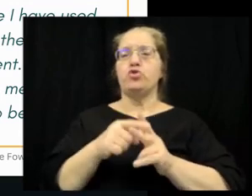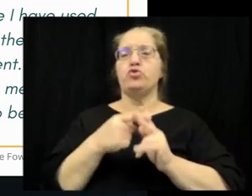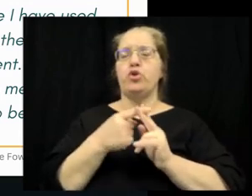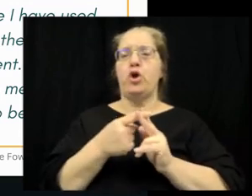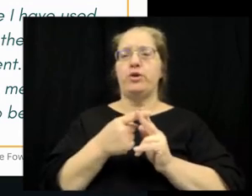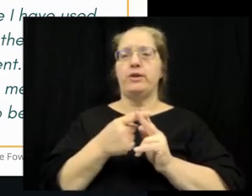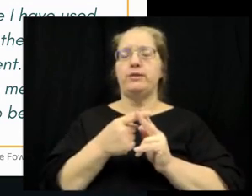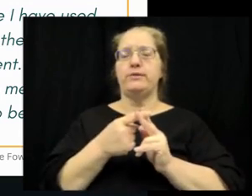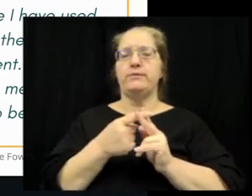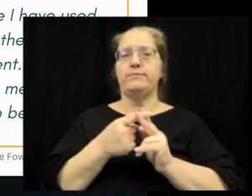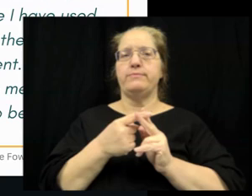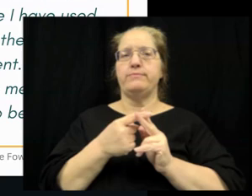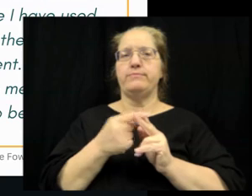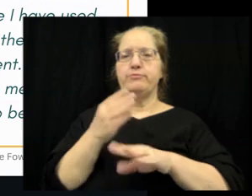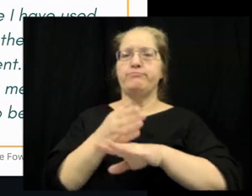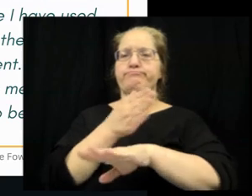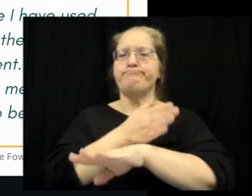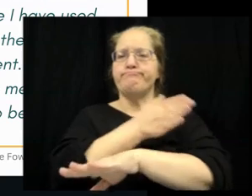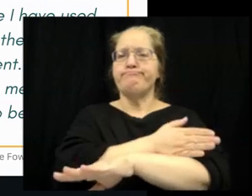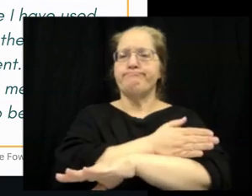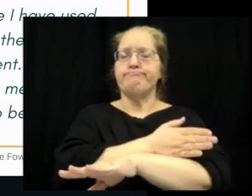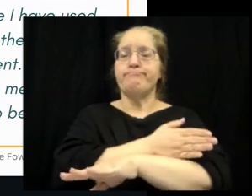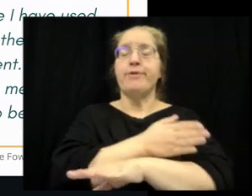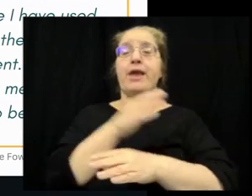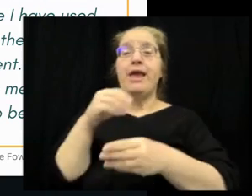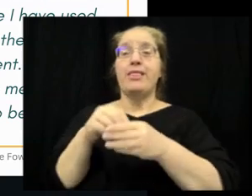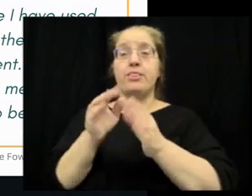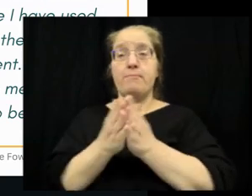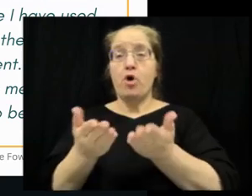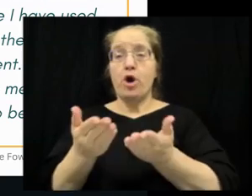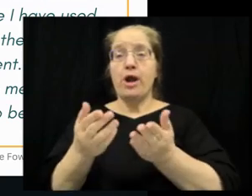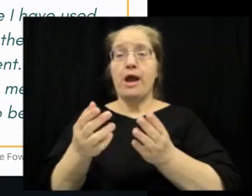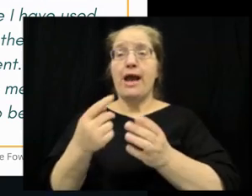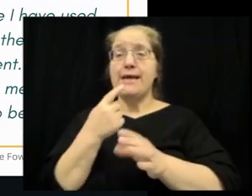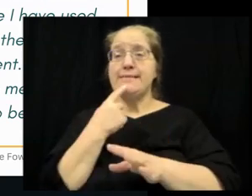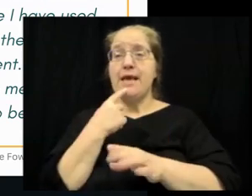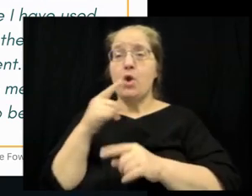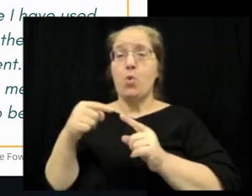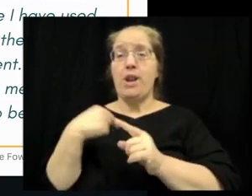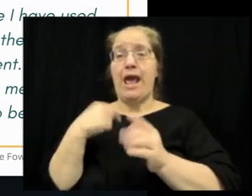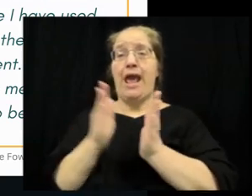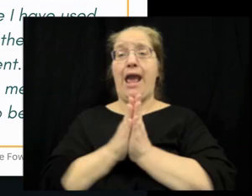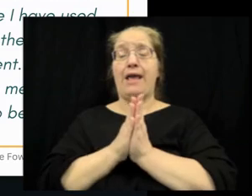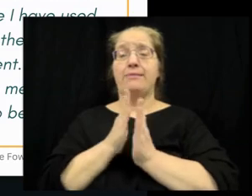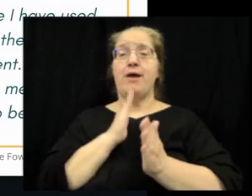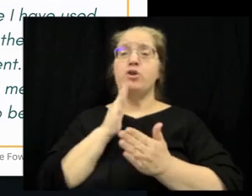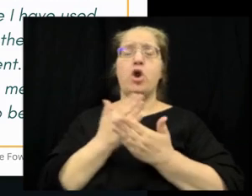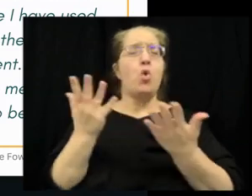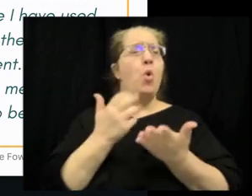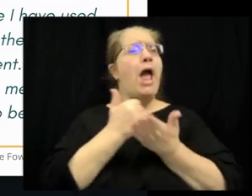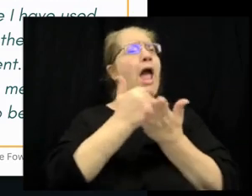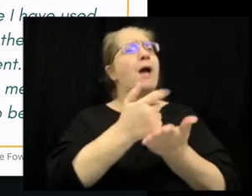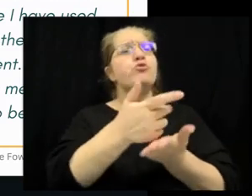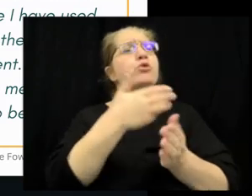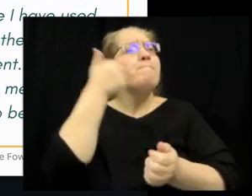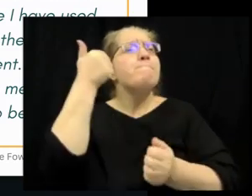to turn things around. And in fact, in our book, I mentioned that when I asked my daughter, what helped you the